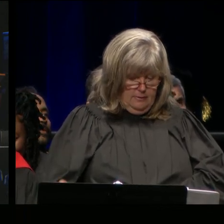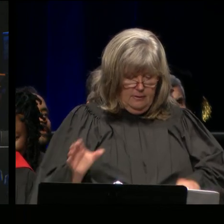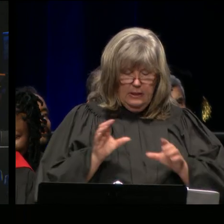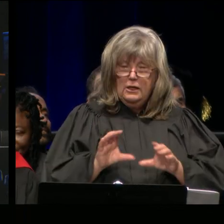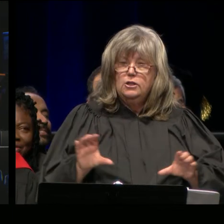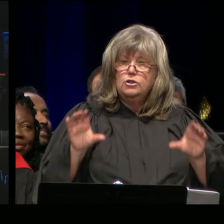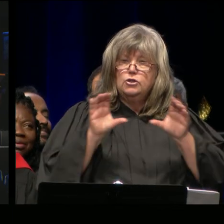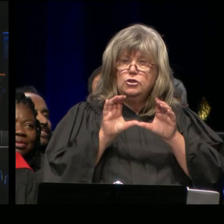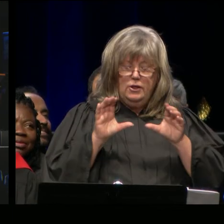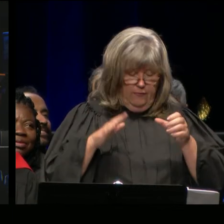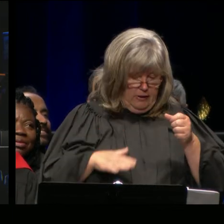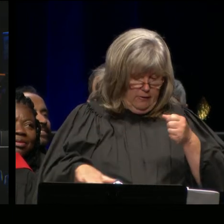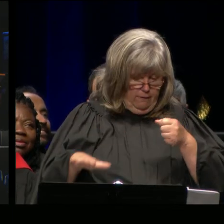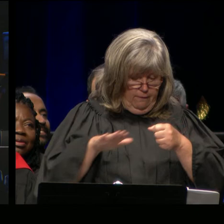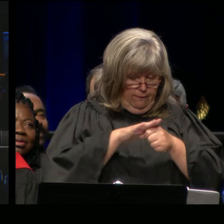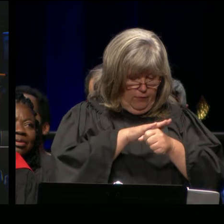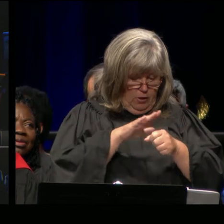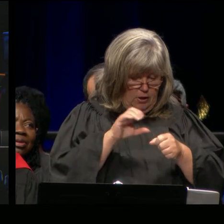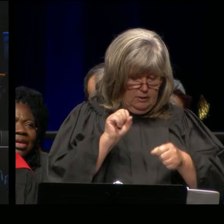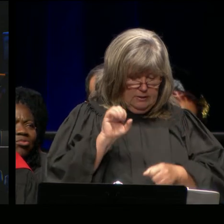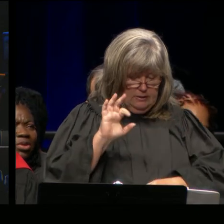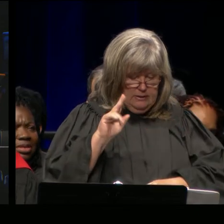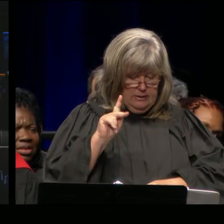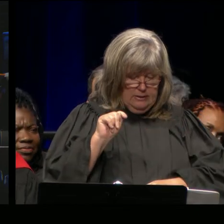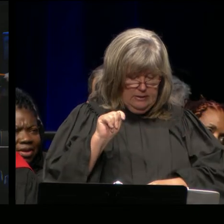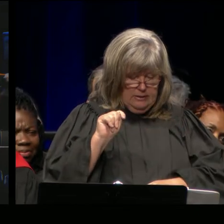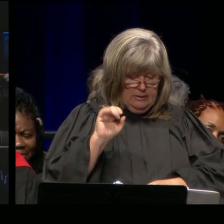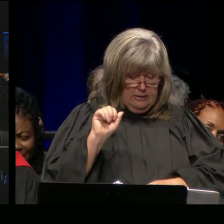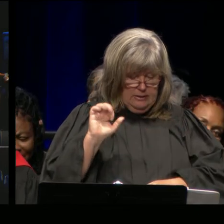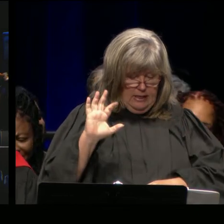Certificate in Full Stack Developer.